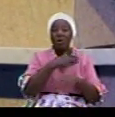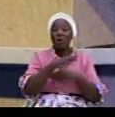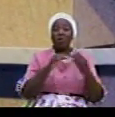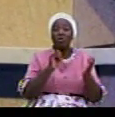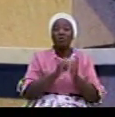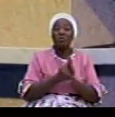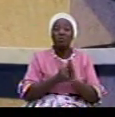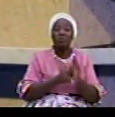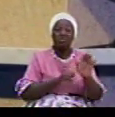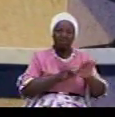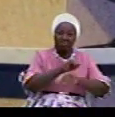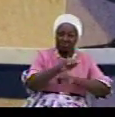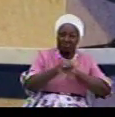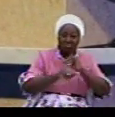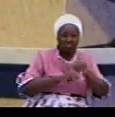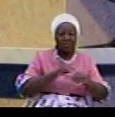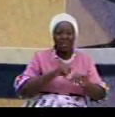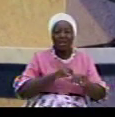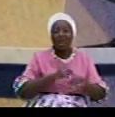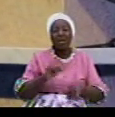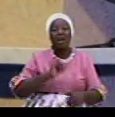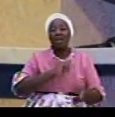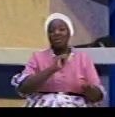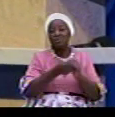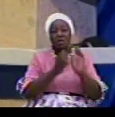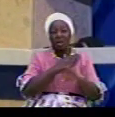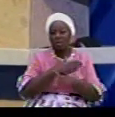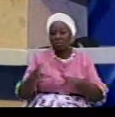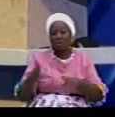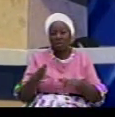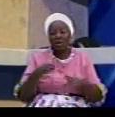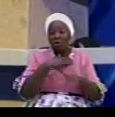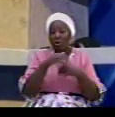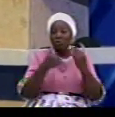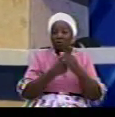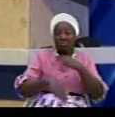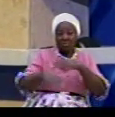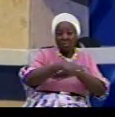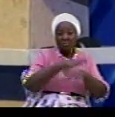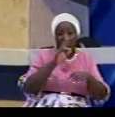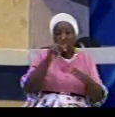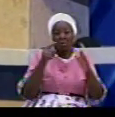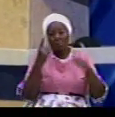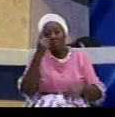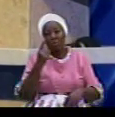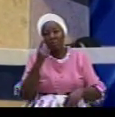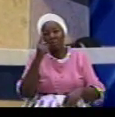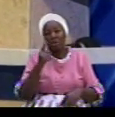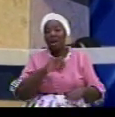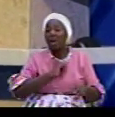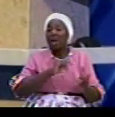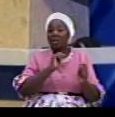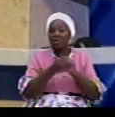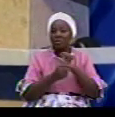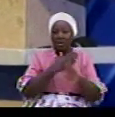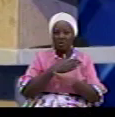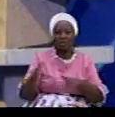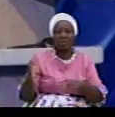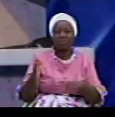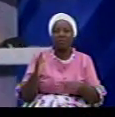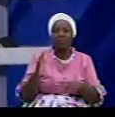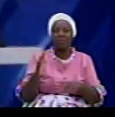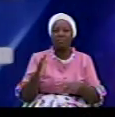deception, I turn away. All that covering up, I turn away.